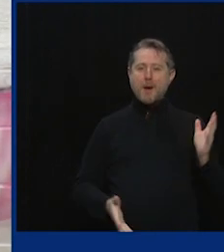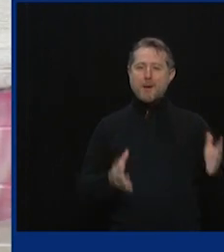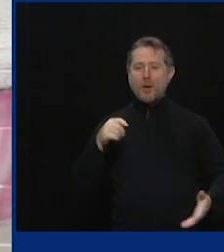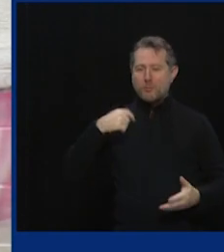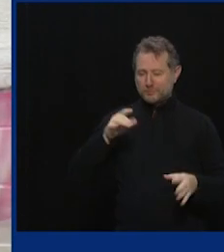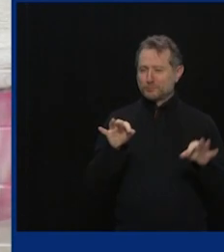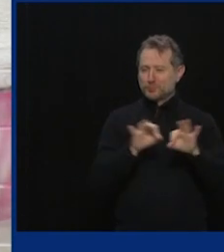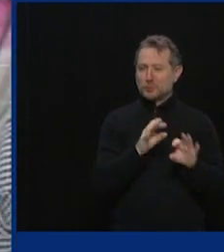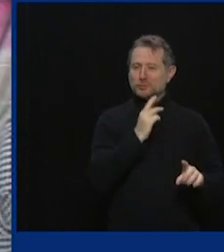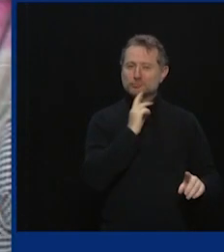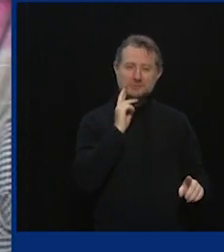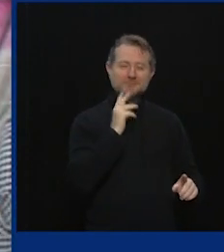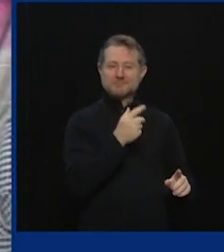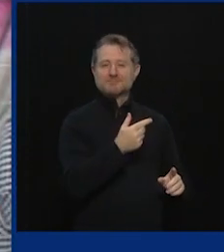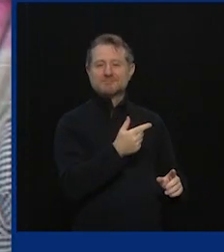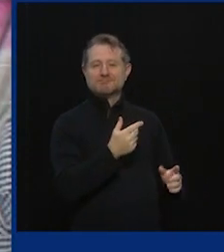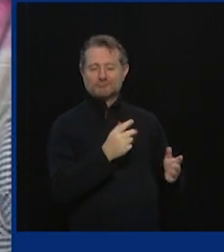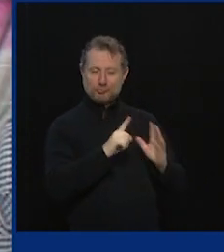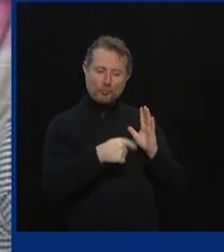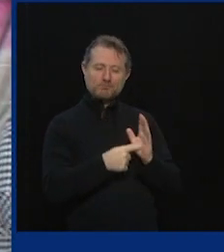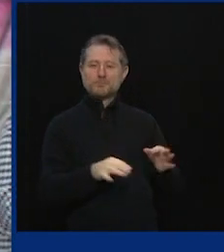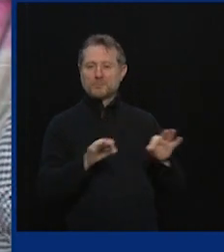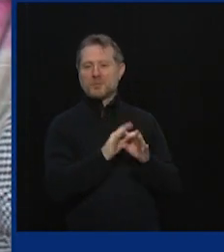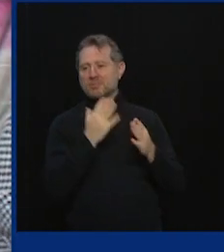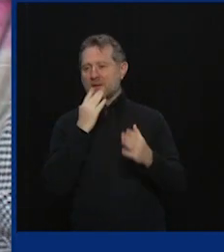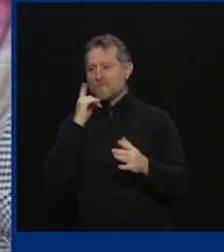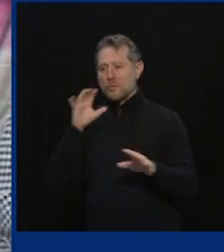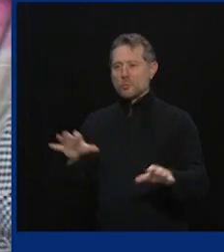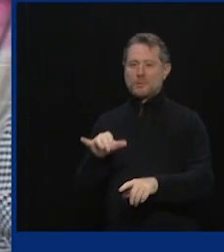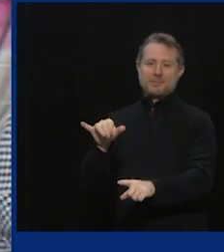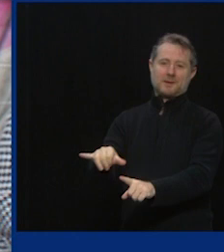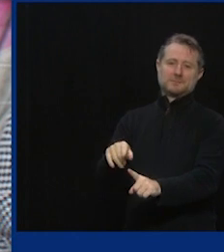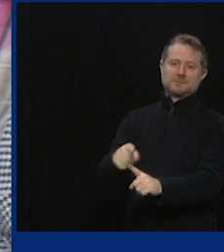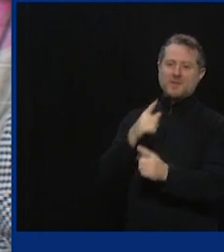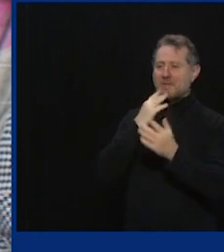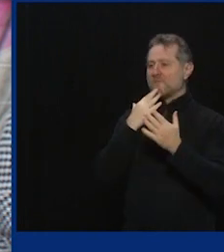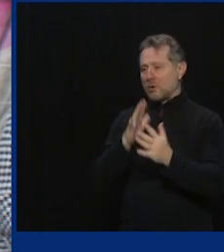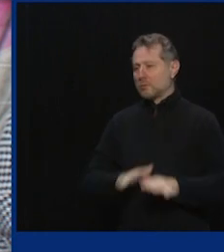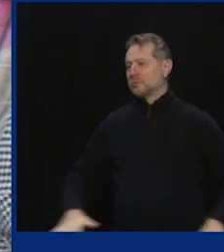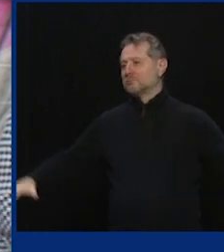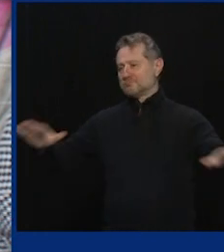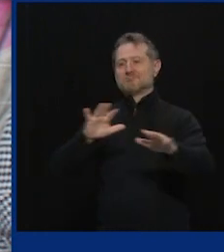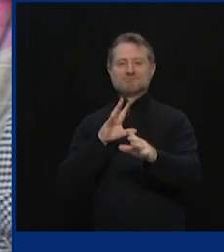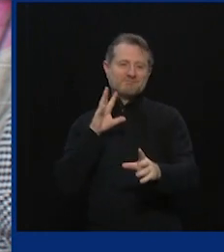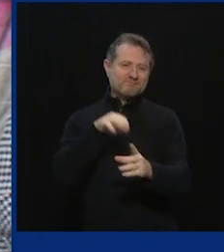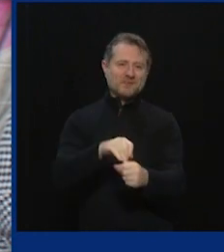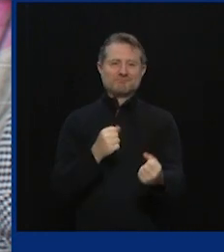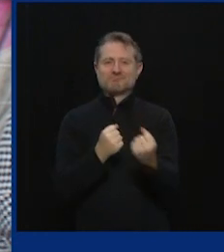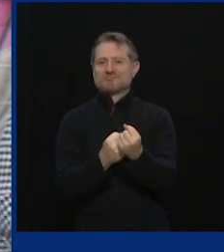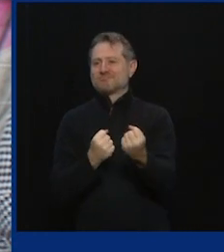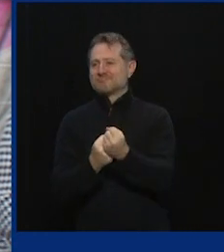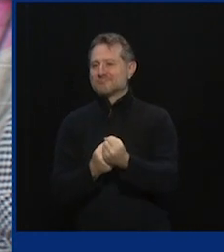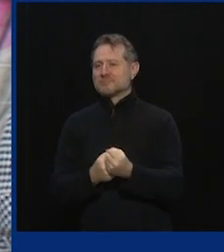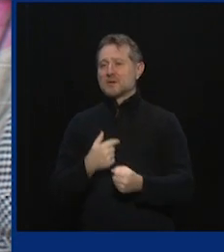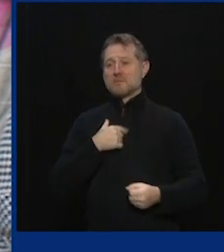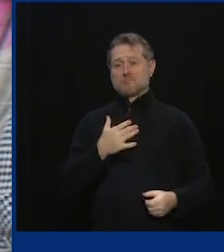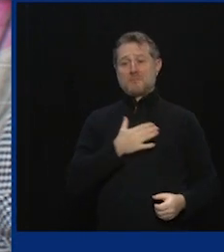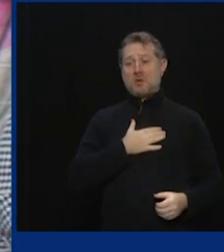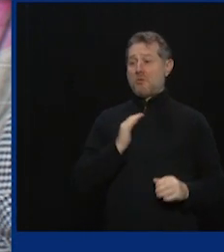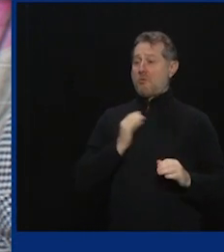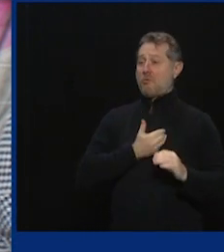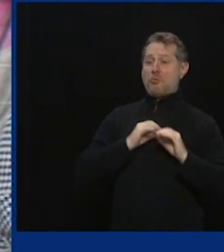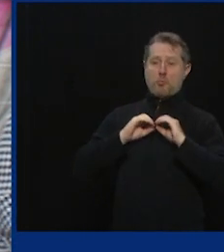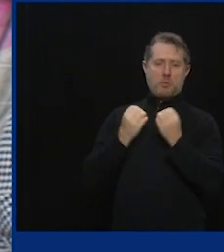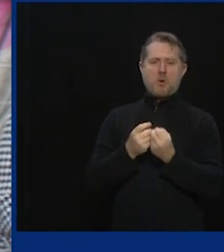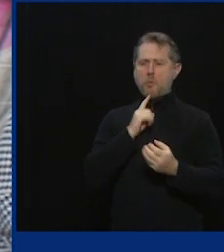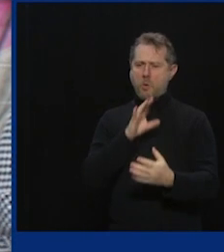spaces. So thank you so much for doing this again. Thank you to all the advocates, and you know you have a partner in the New York City Hospitality Alliance.